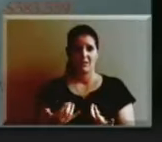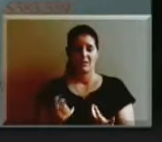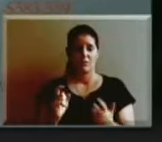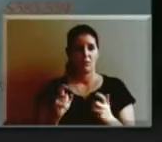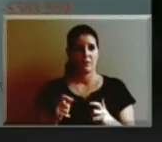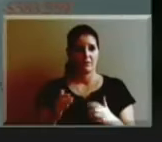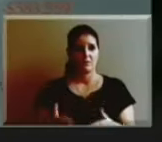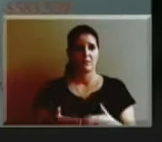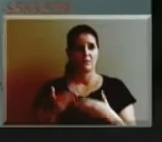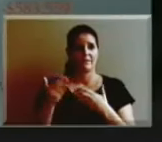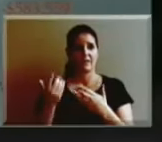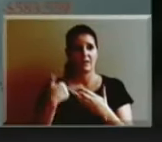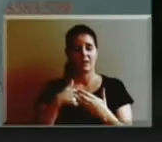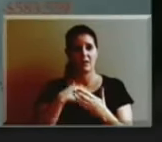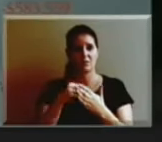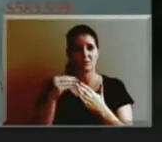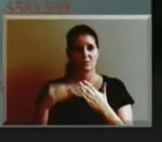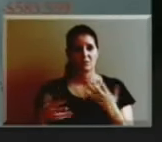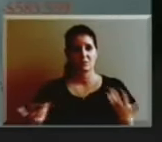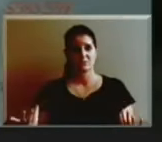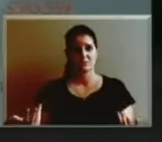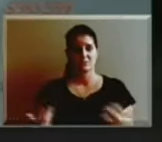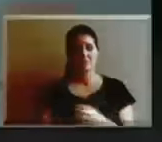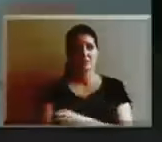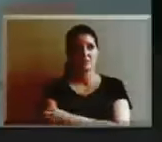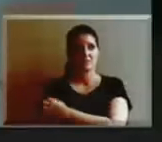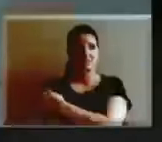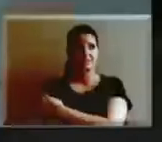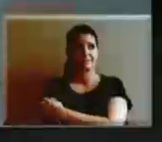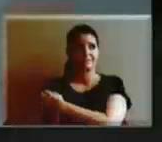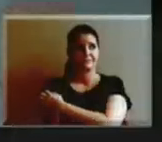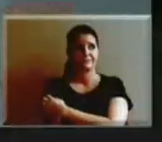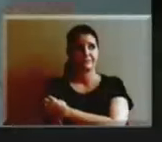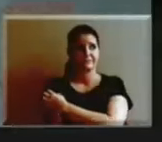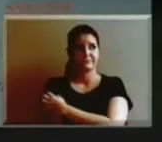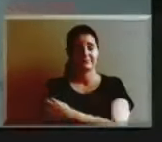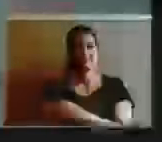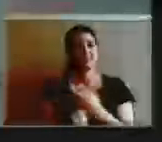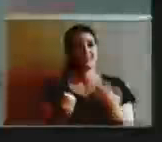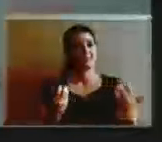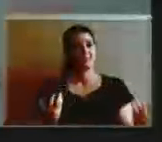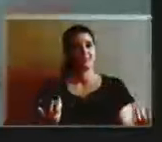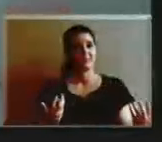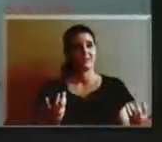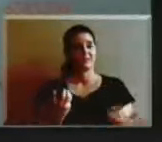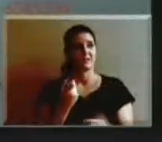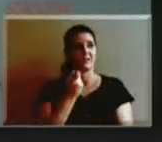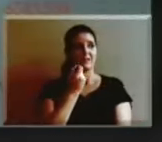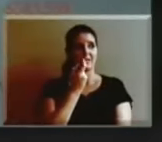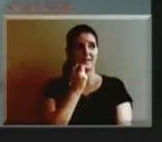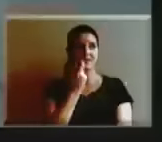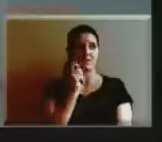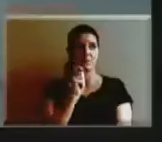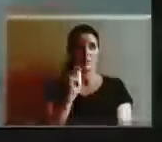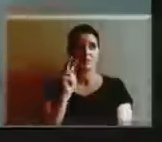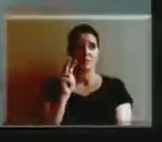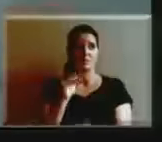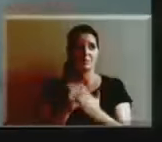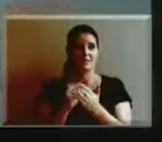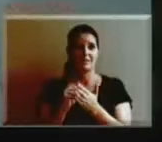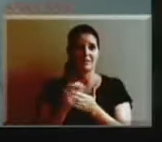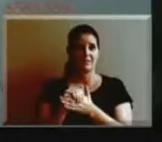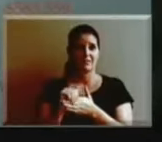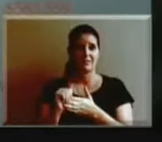provide our students and the services we must provide. So it's not like that $11.2 million went